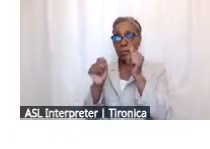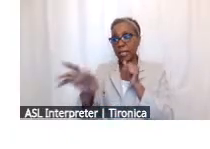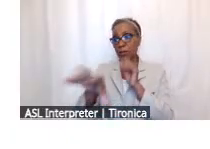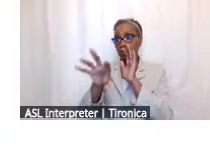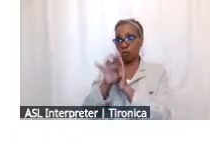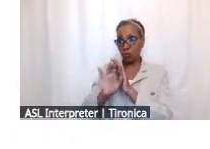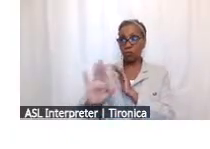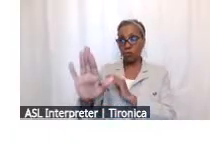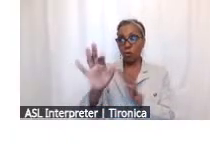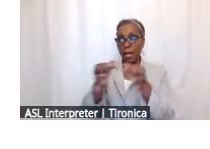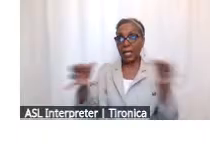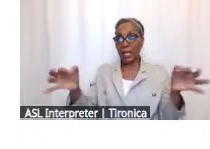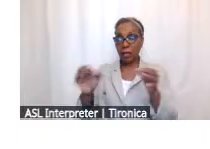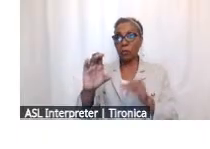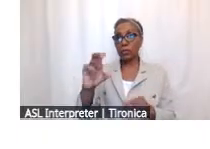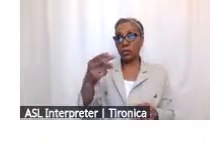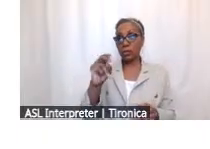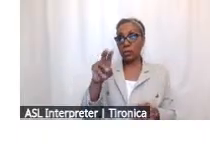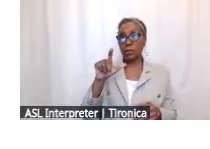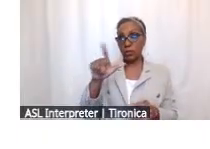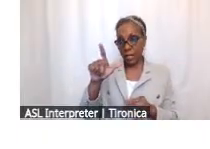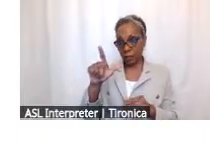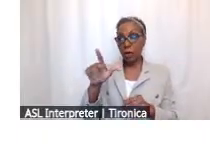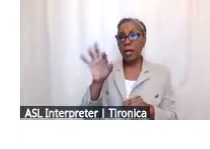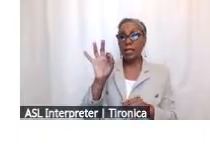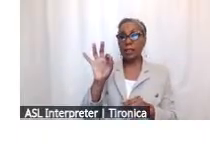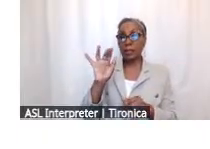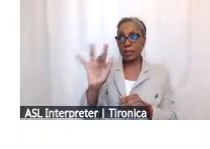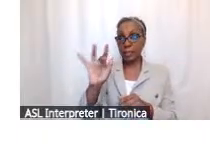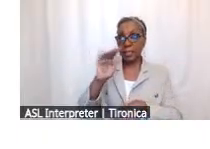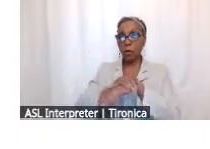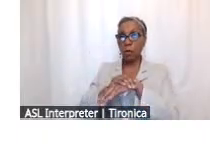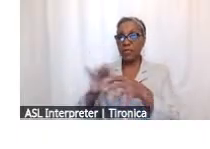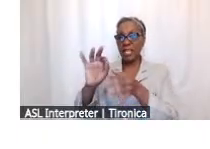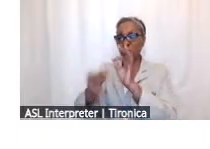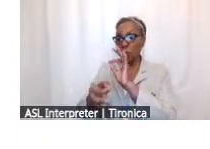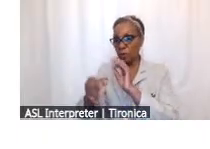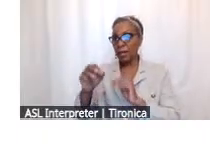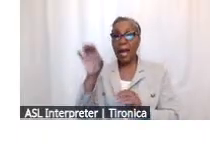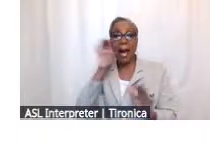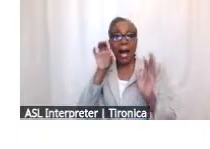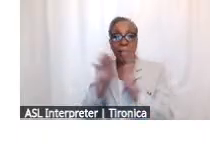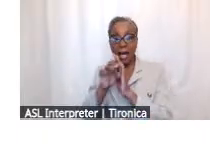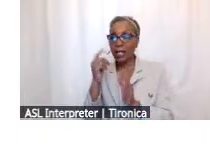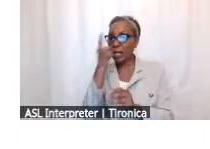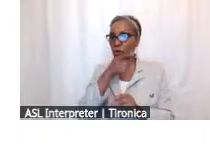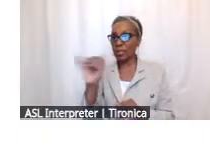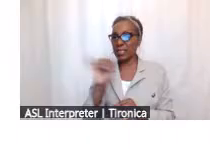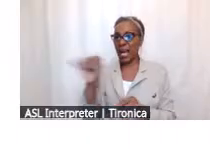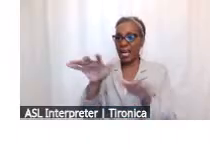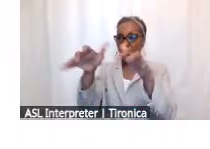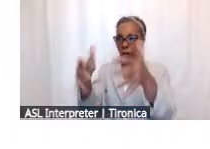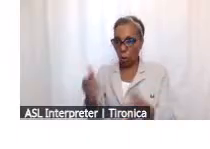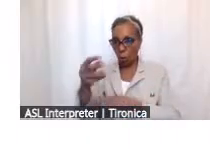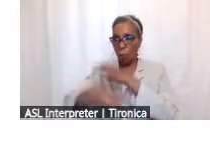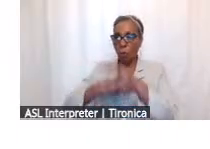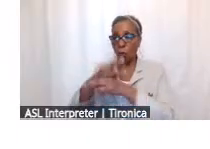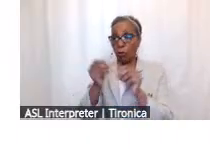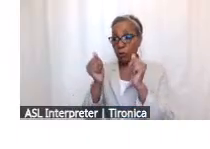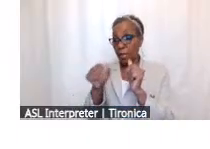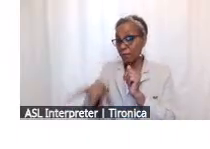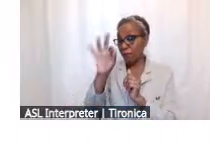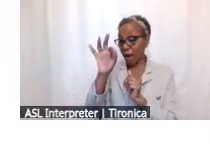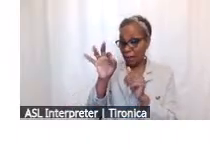channel by clicking on the interpretation icon, which looks like a globe. You can find this